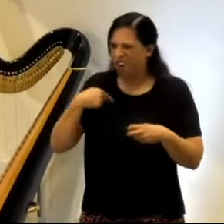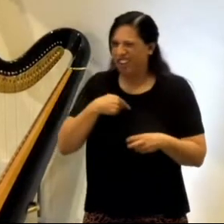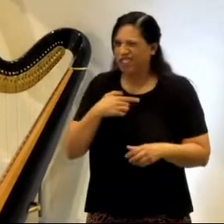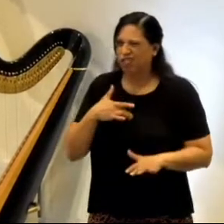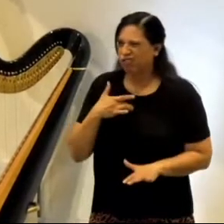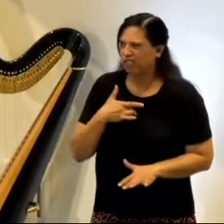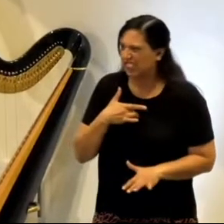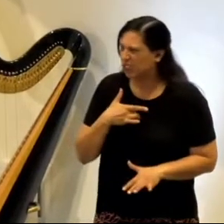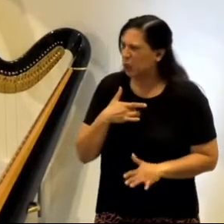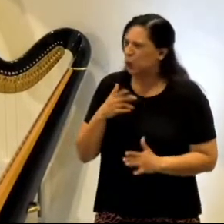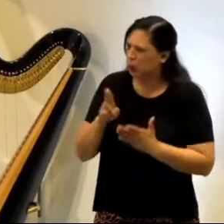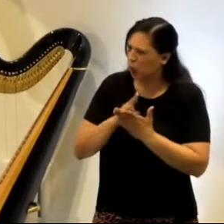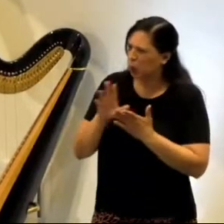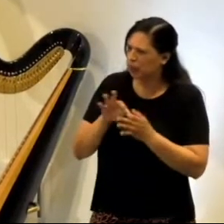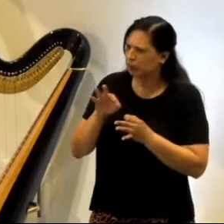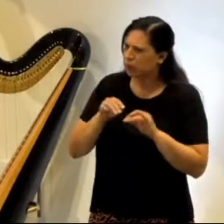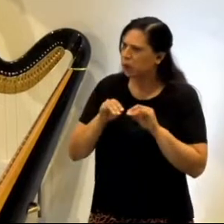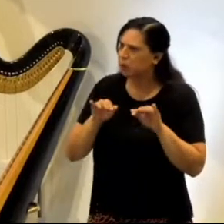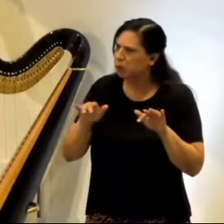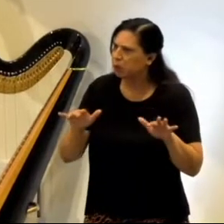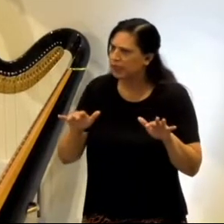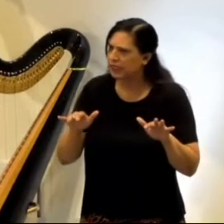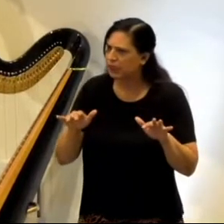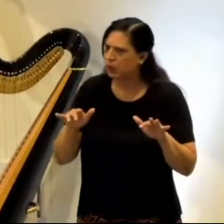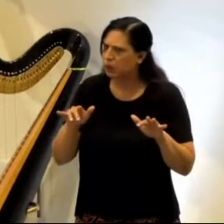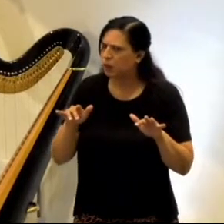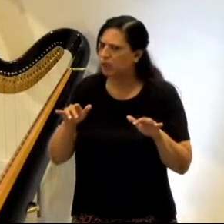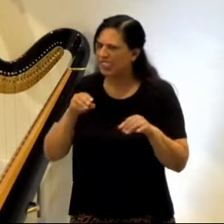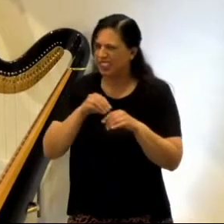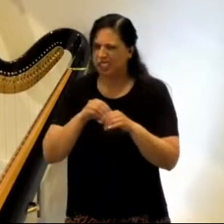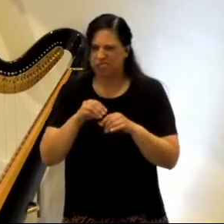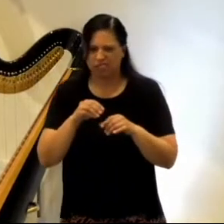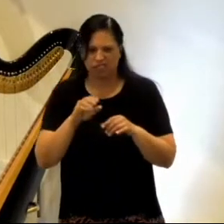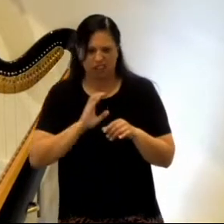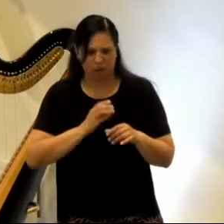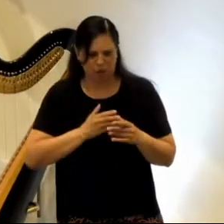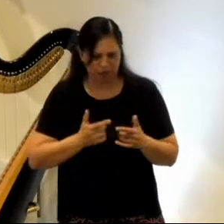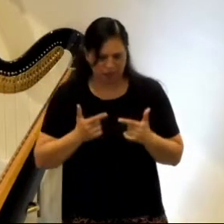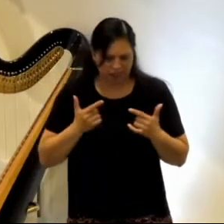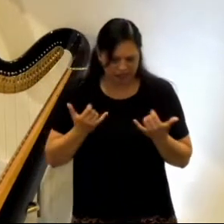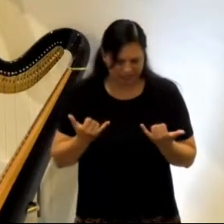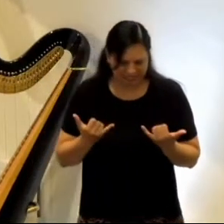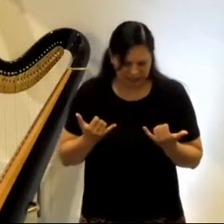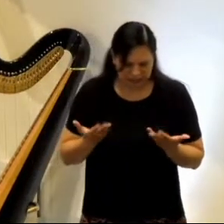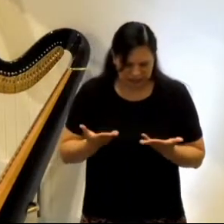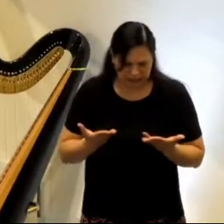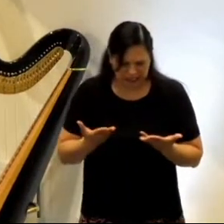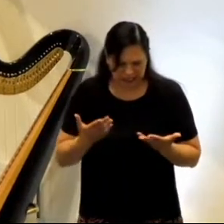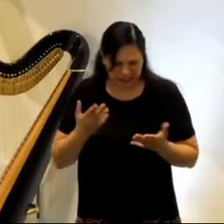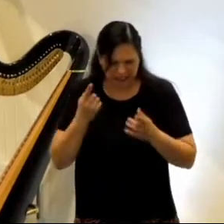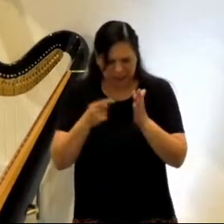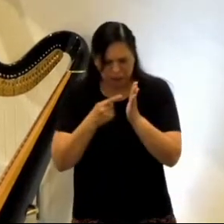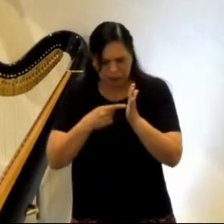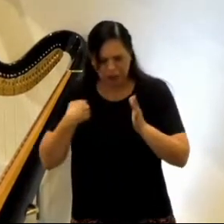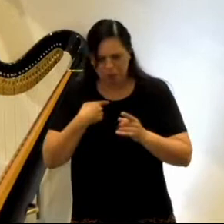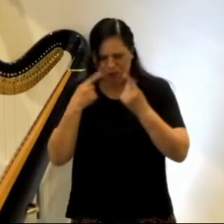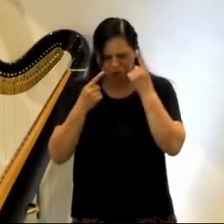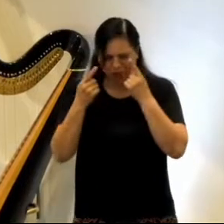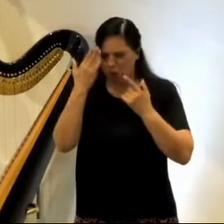on the move where we're at. And sometimes we wonder, well, why isn't the Holy Spirit doing